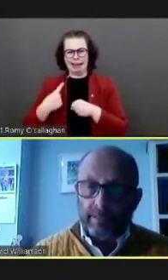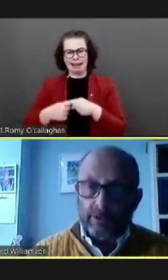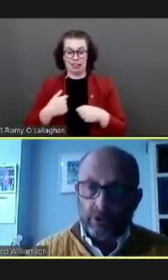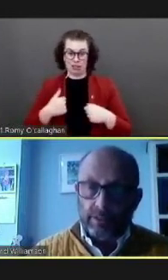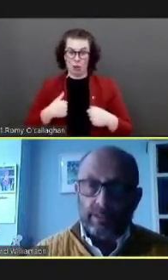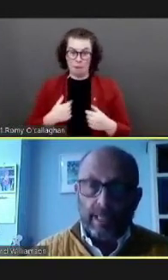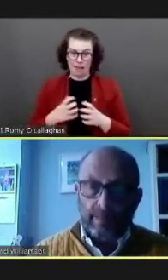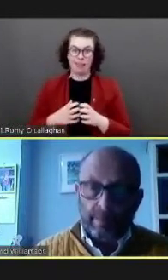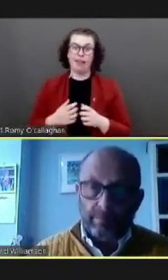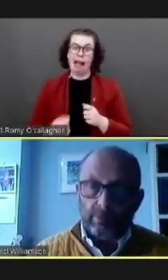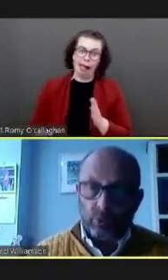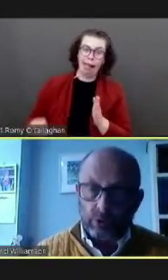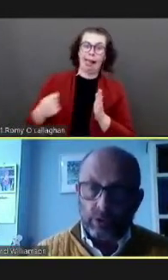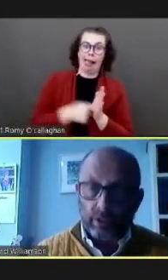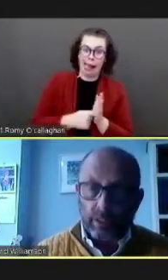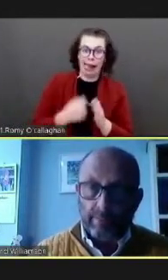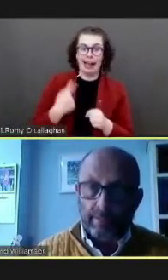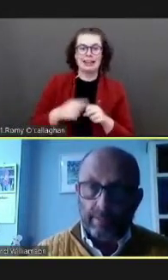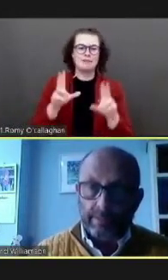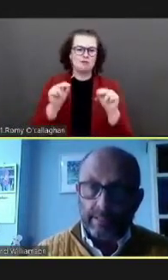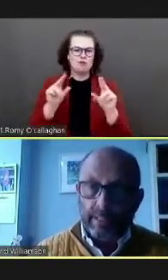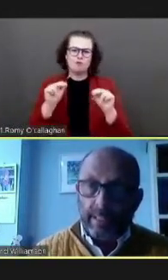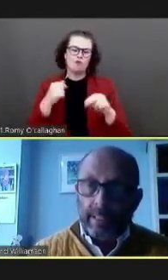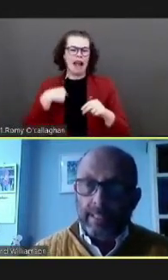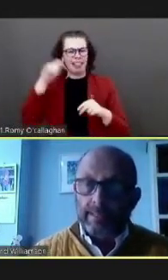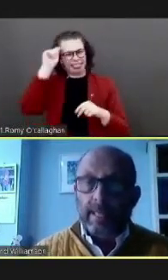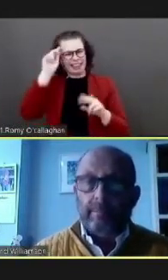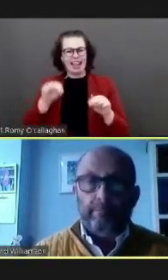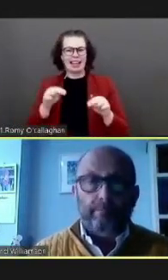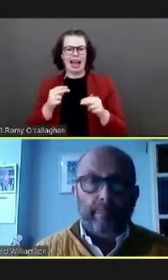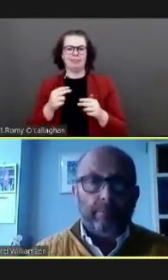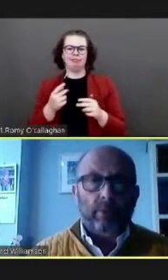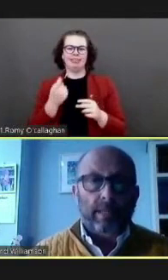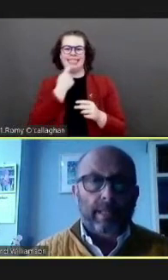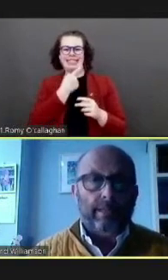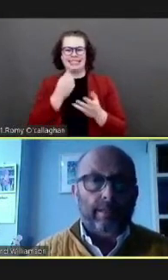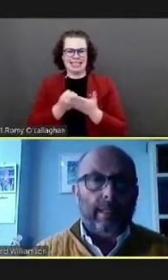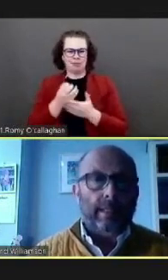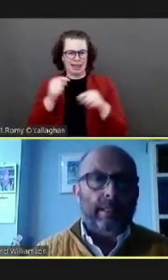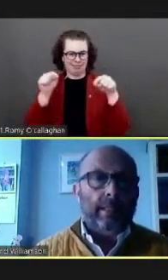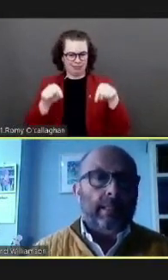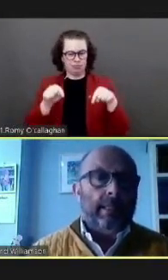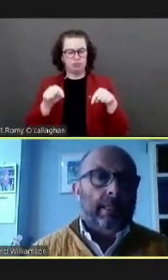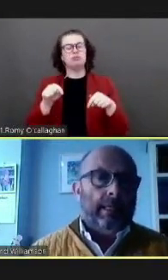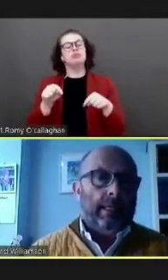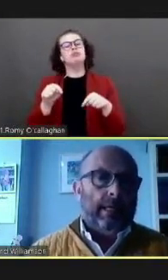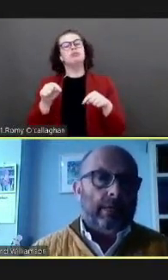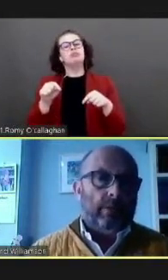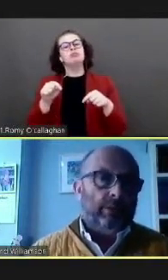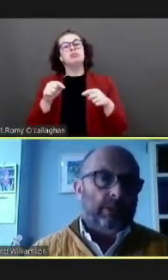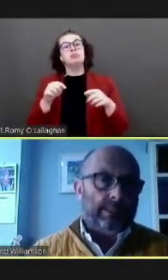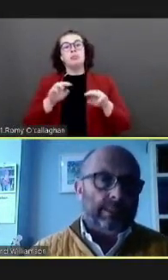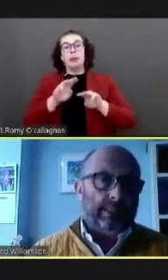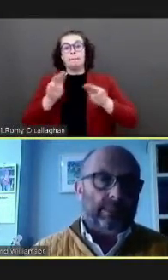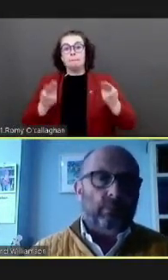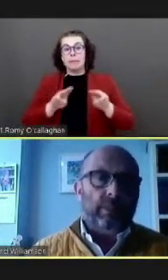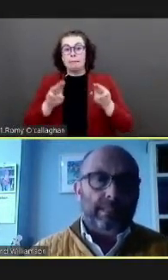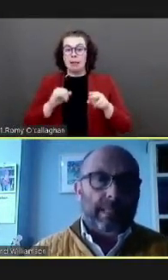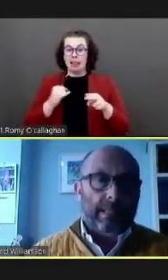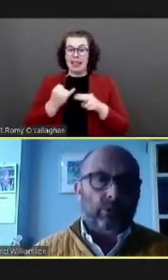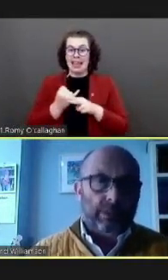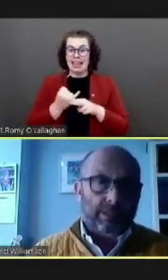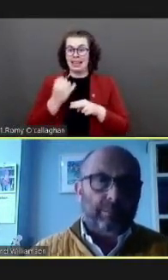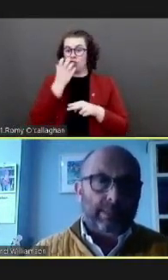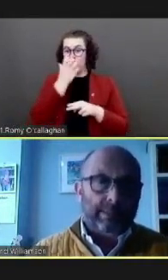I've been there during the day and people have talked a lot about this, is that people in the criminal justice system